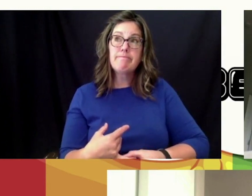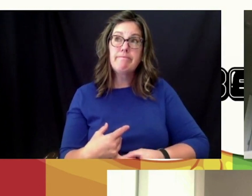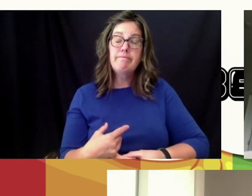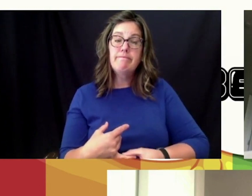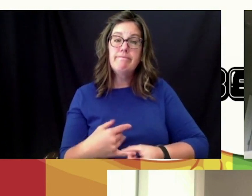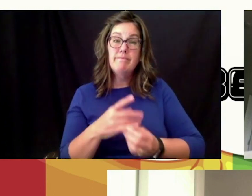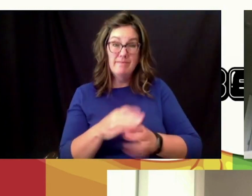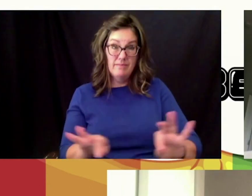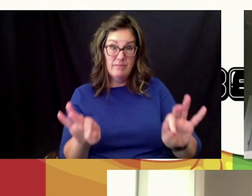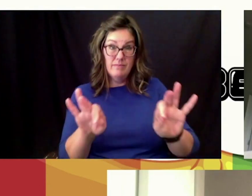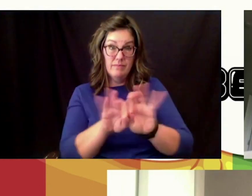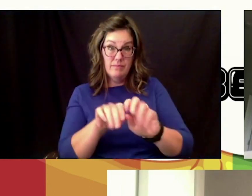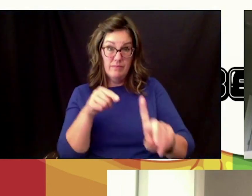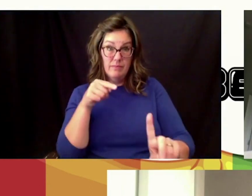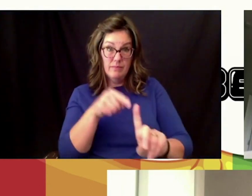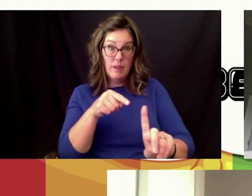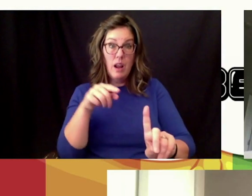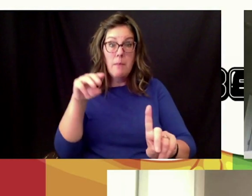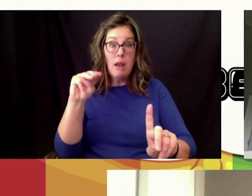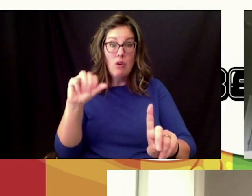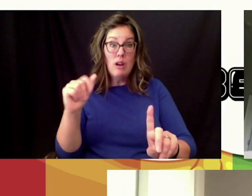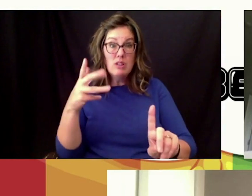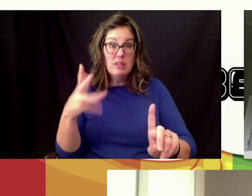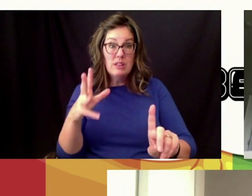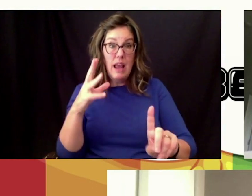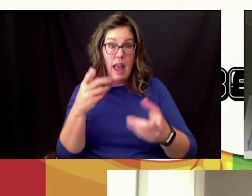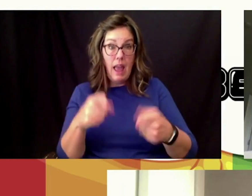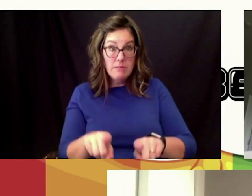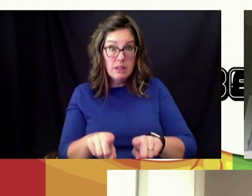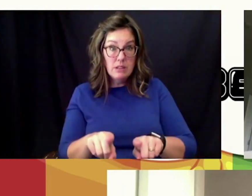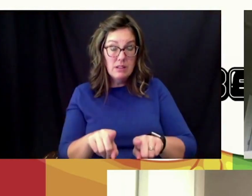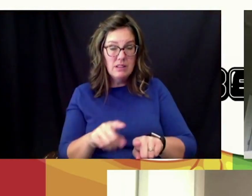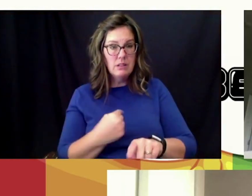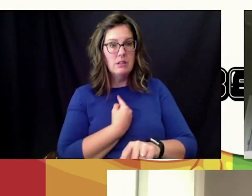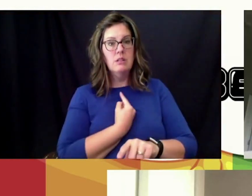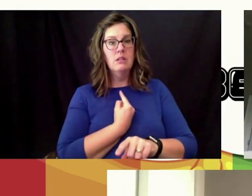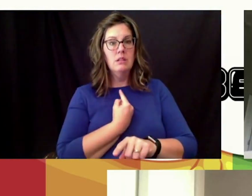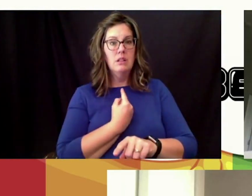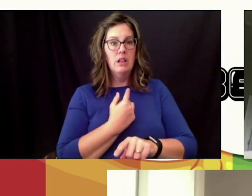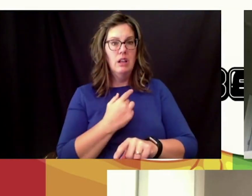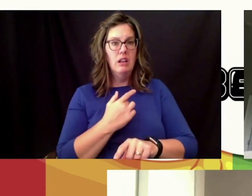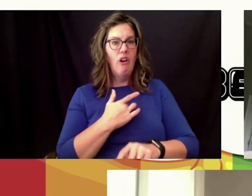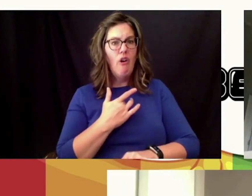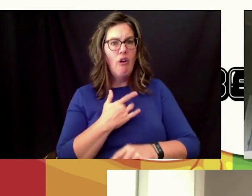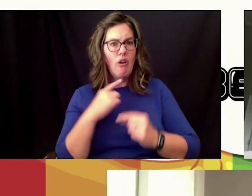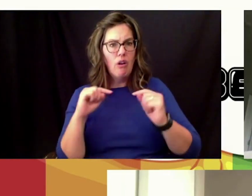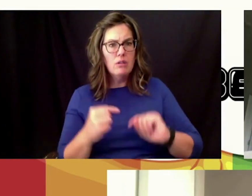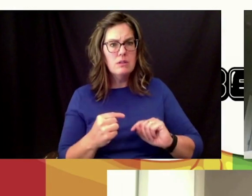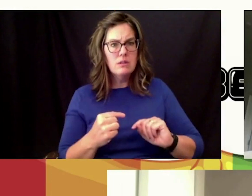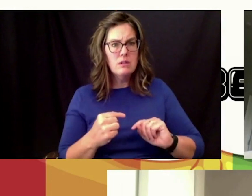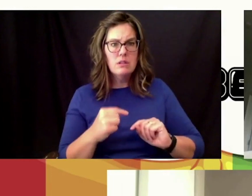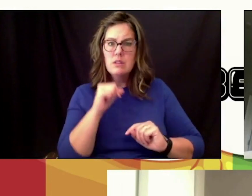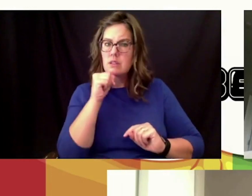is important to note whenever a microaggression has happened is the fact that it hurts. It's unpleasant. It's